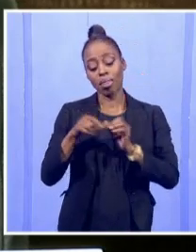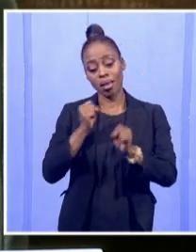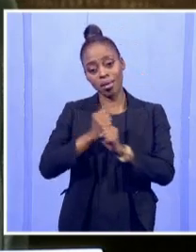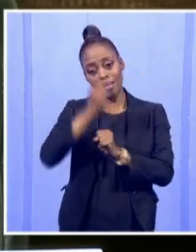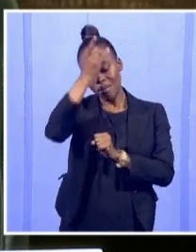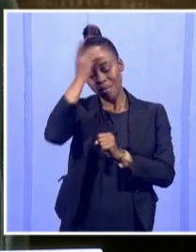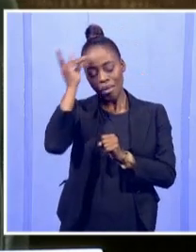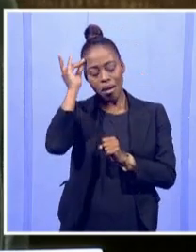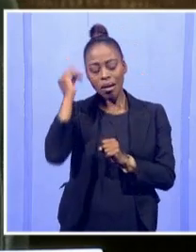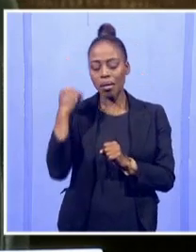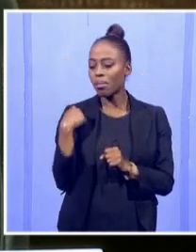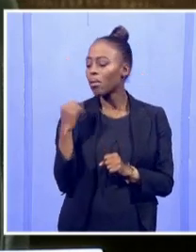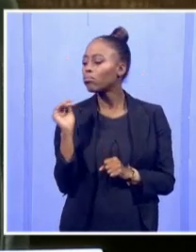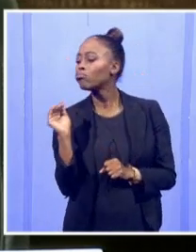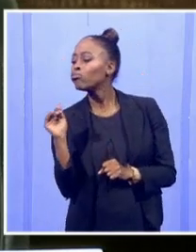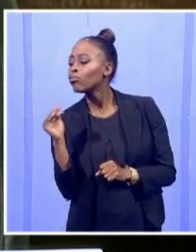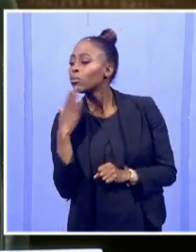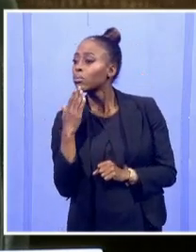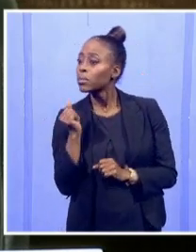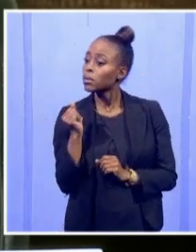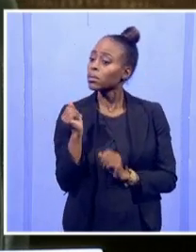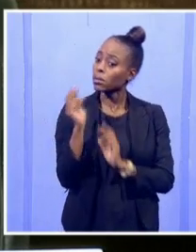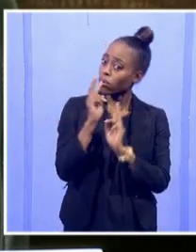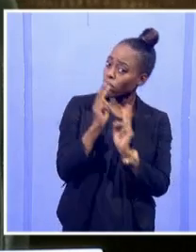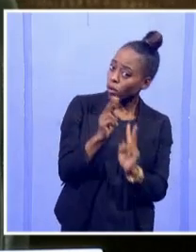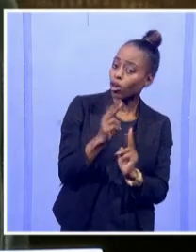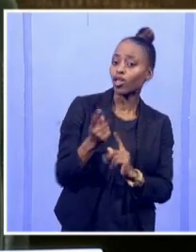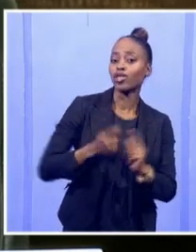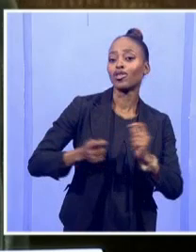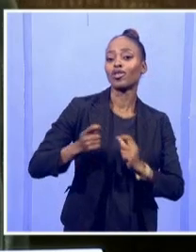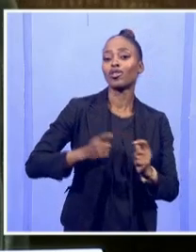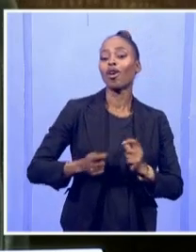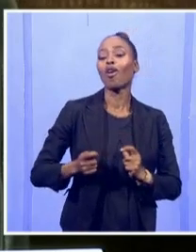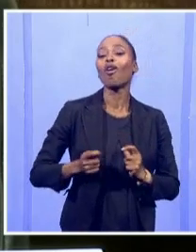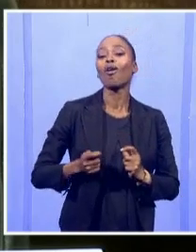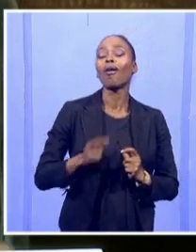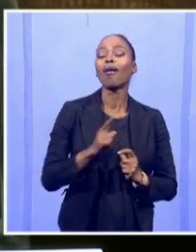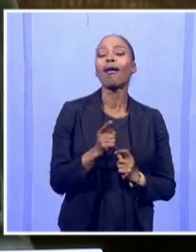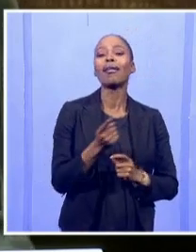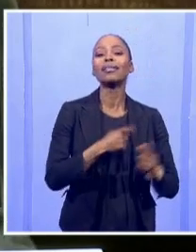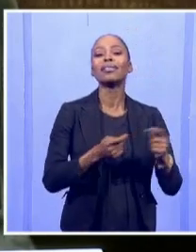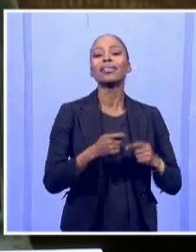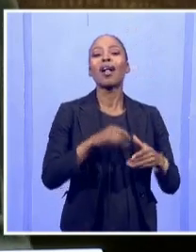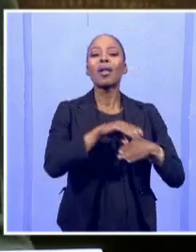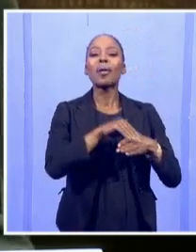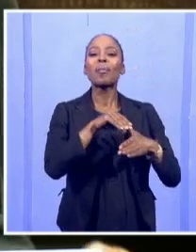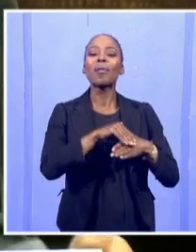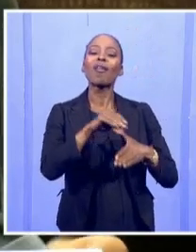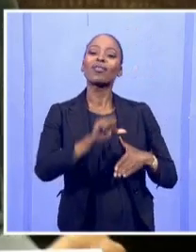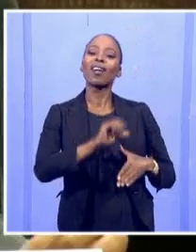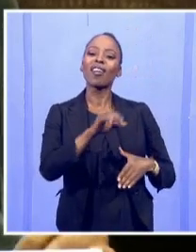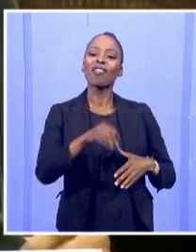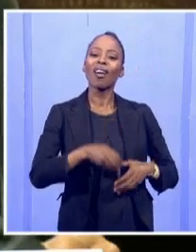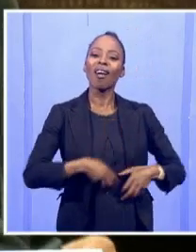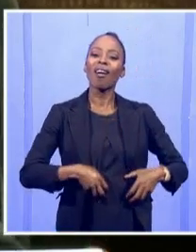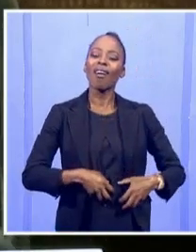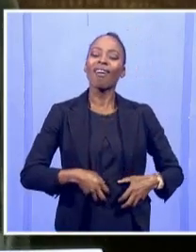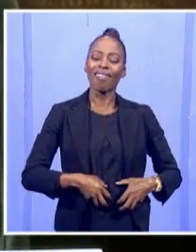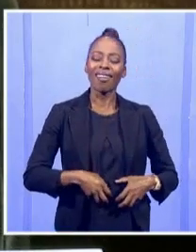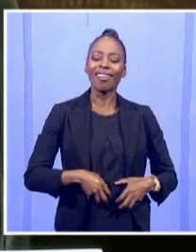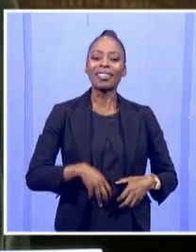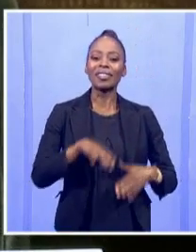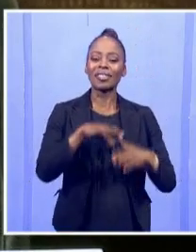His Excellency to visit a store selling South African dried beef. We have something that